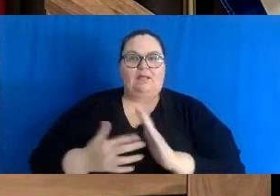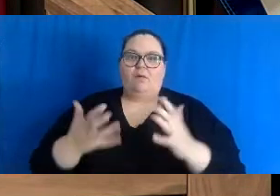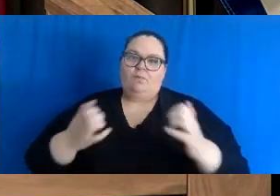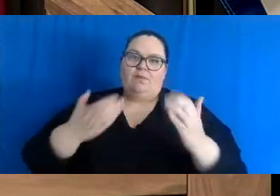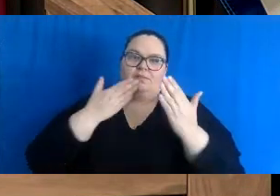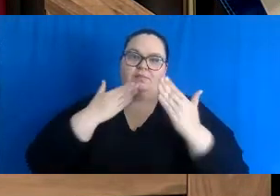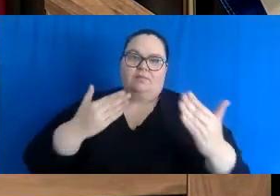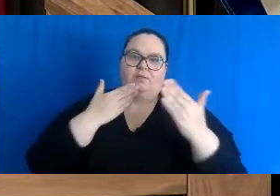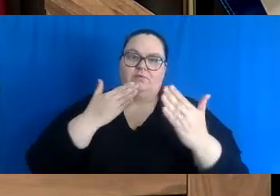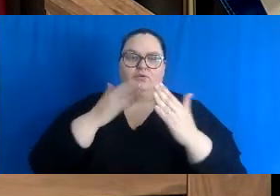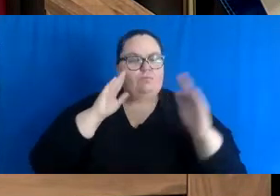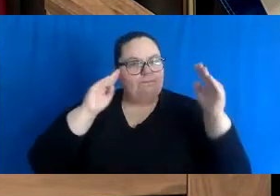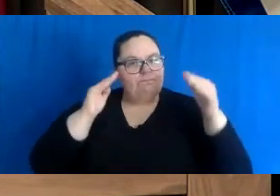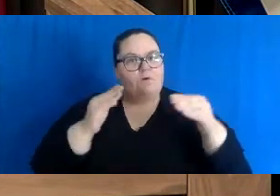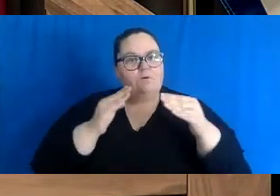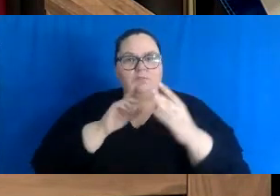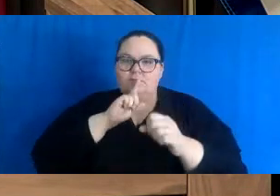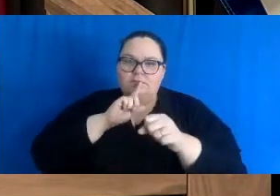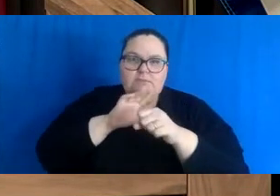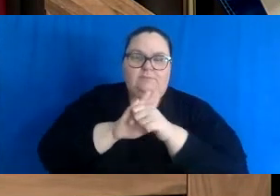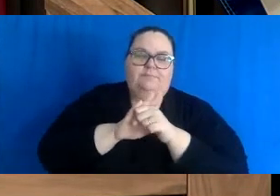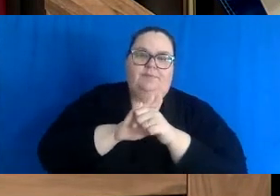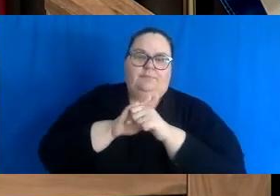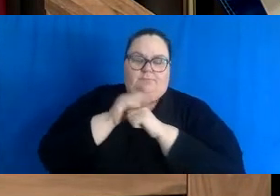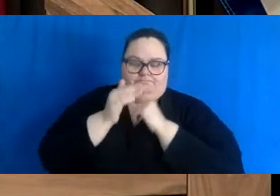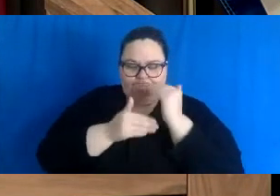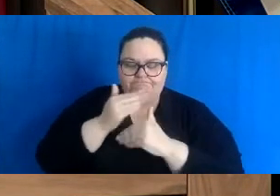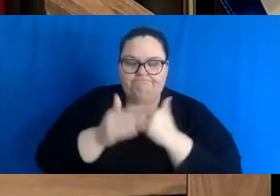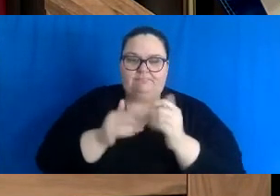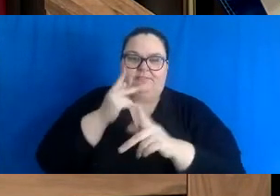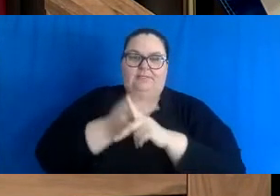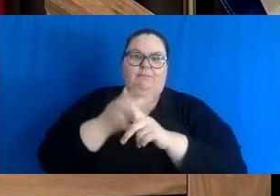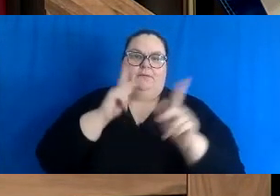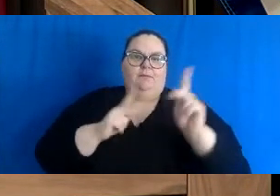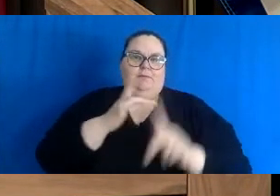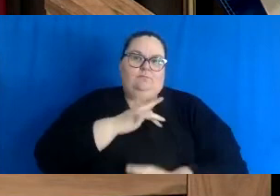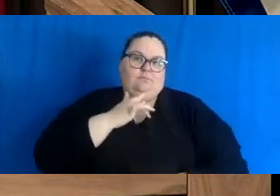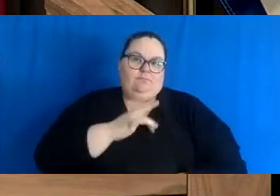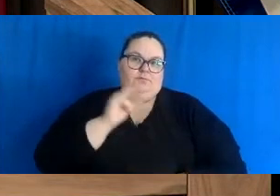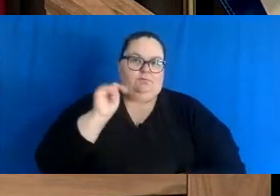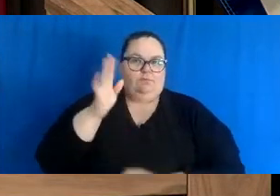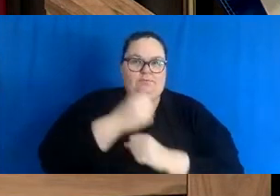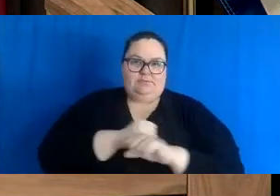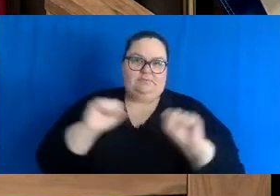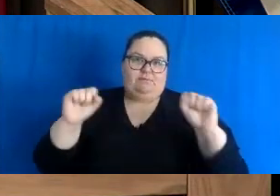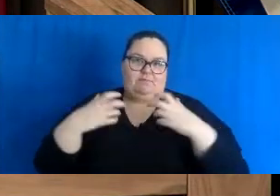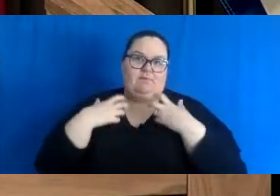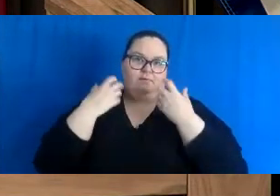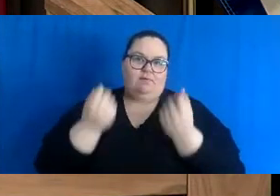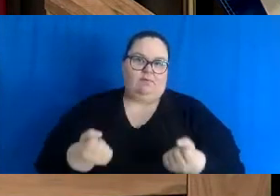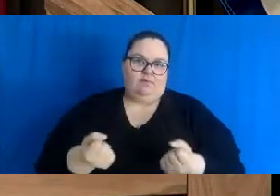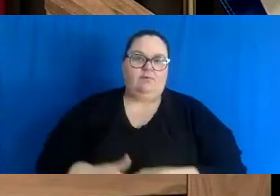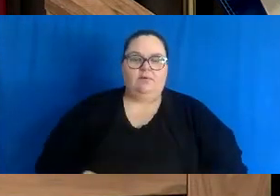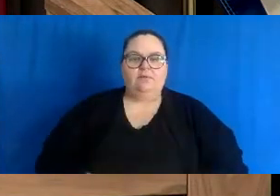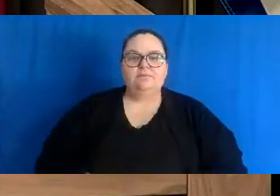continued hard work and dedication to keeping the people of this province healthy and